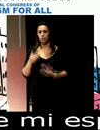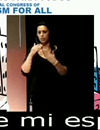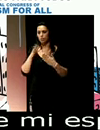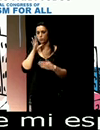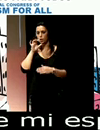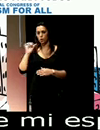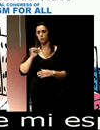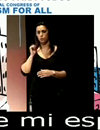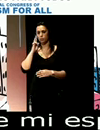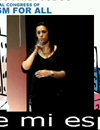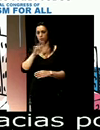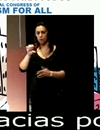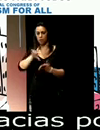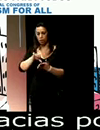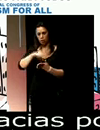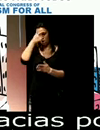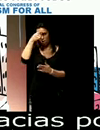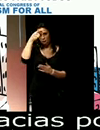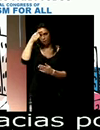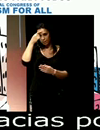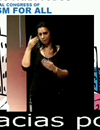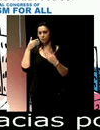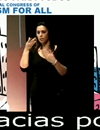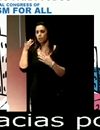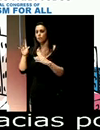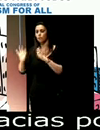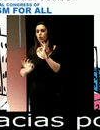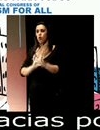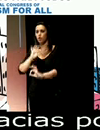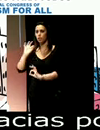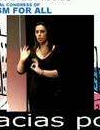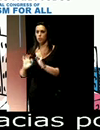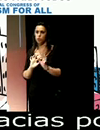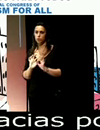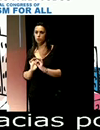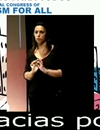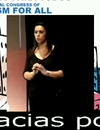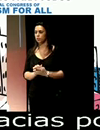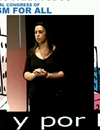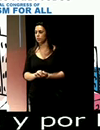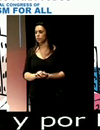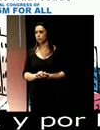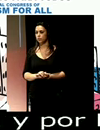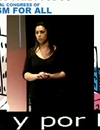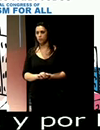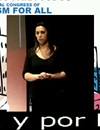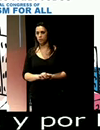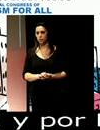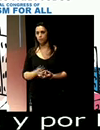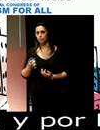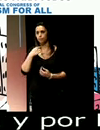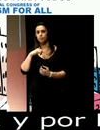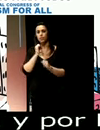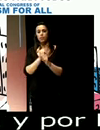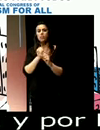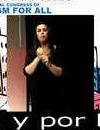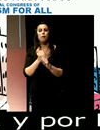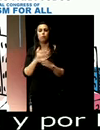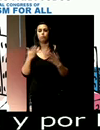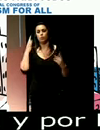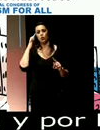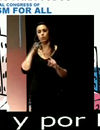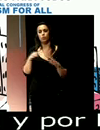organizer for this initiative, this Congress. So our mission is to ensure vacation for all.